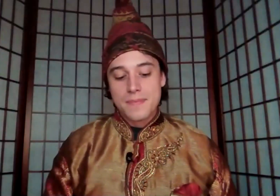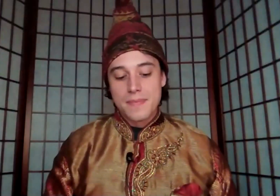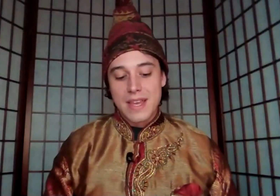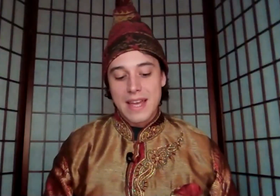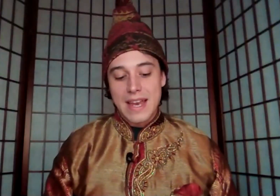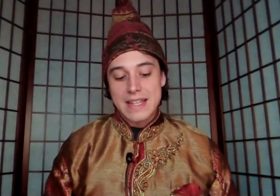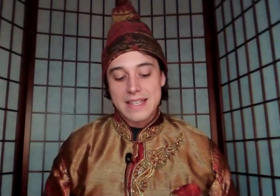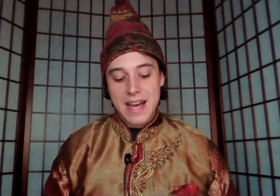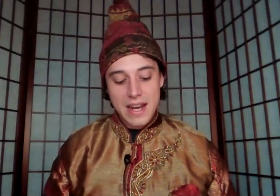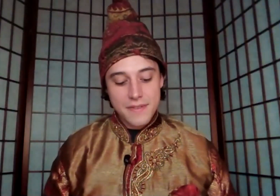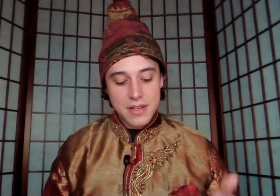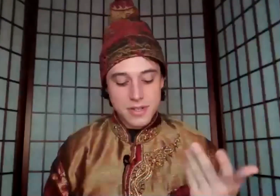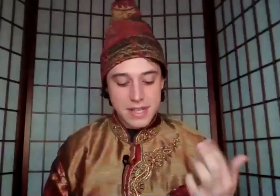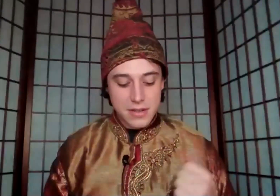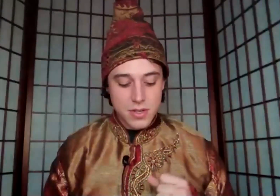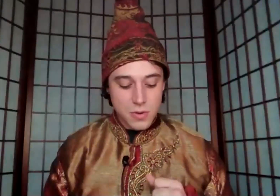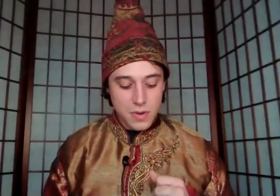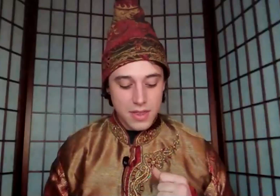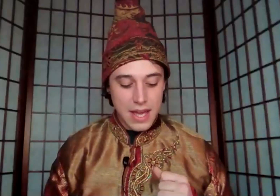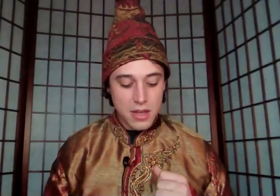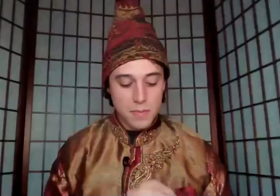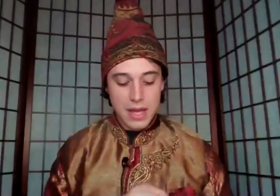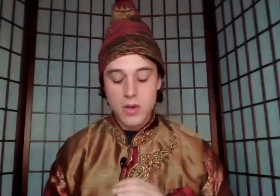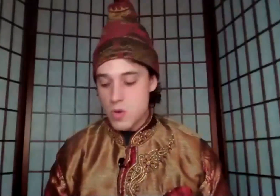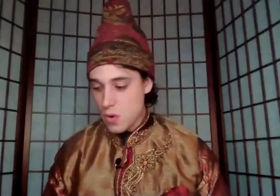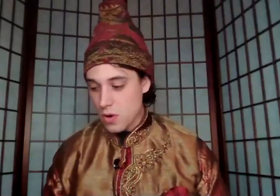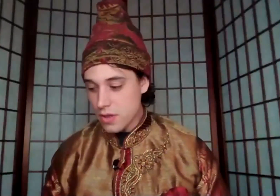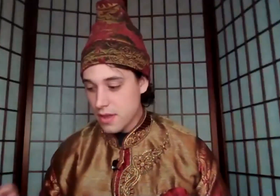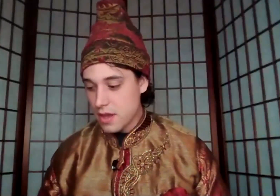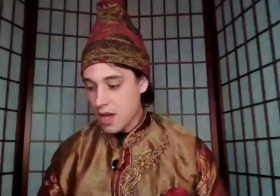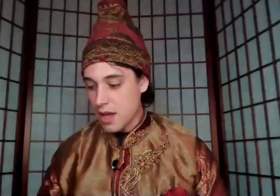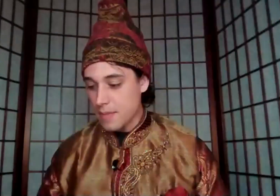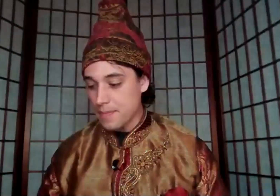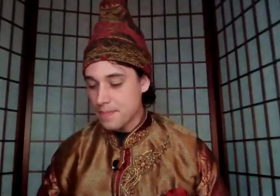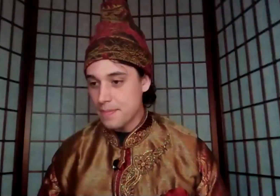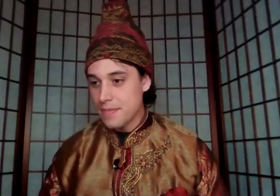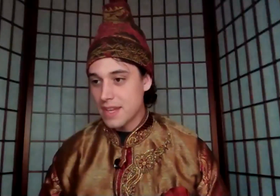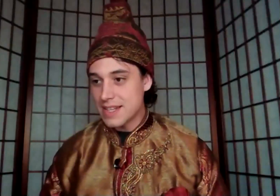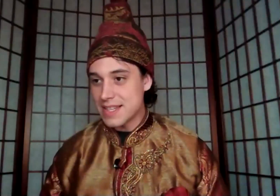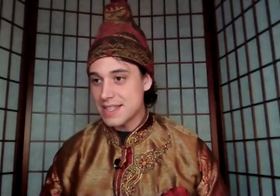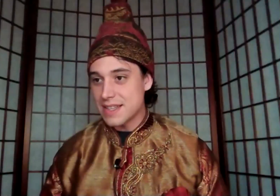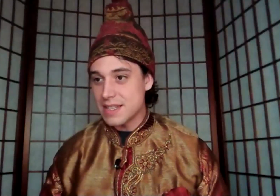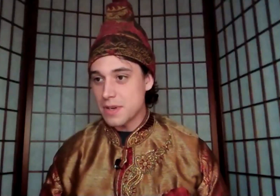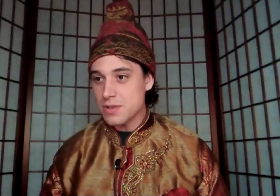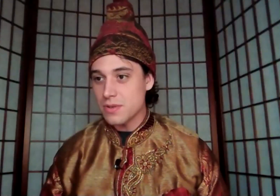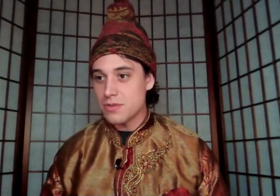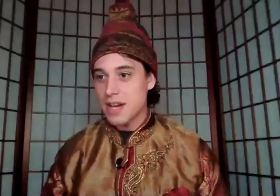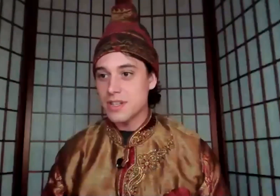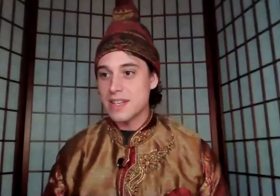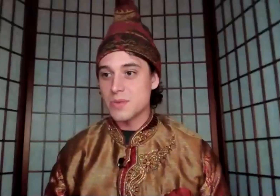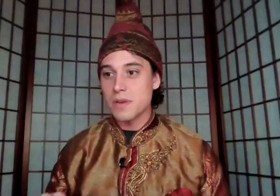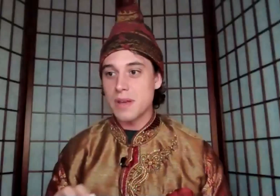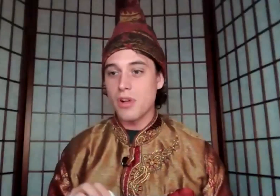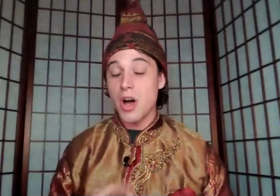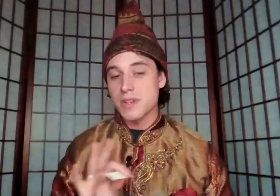And it's kind of interesting too that you pick north, because the spiritual